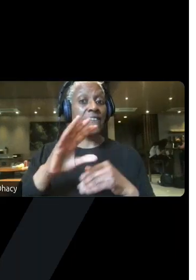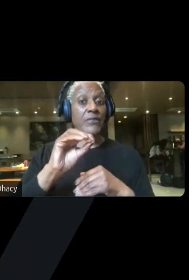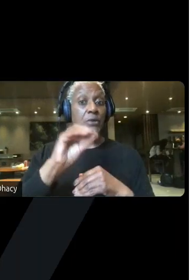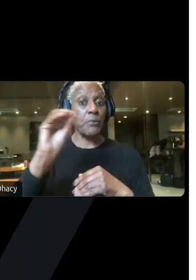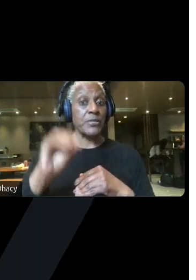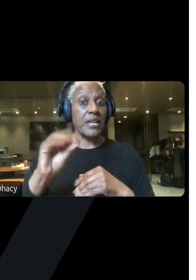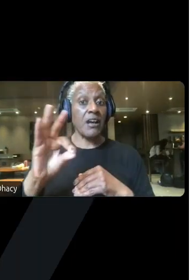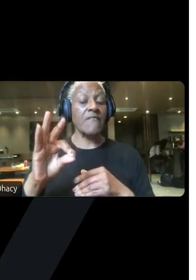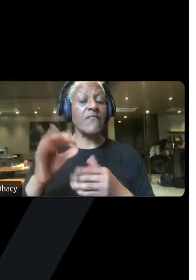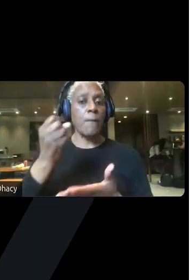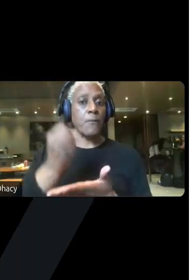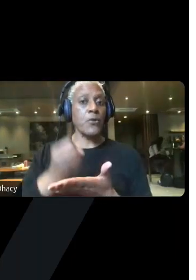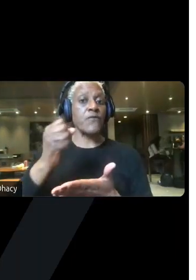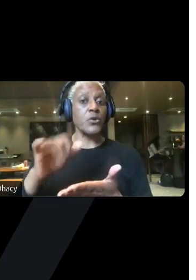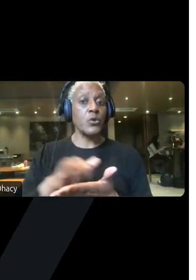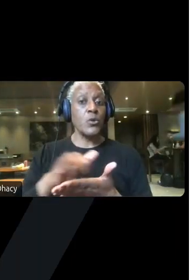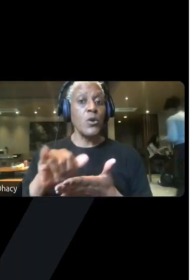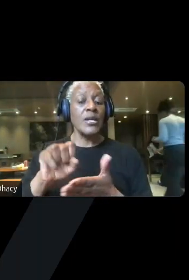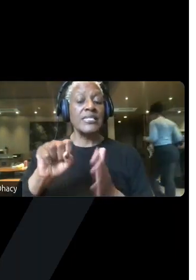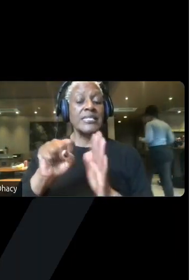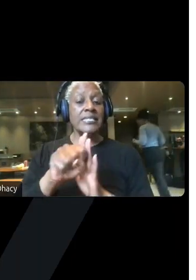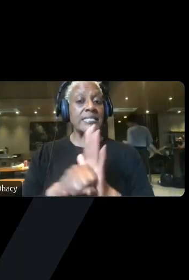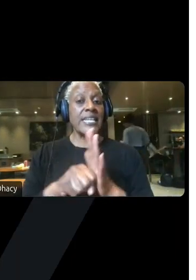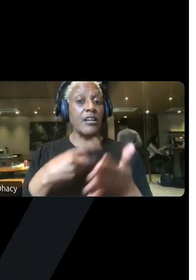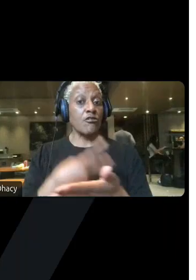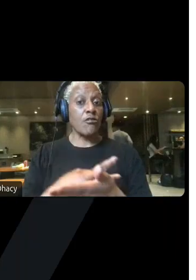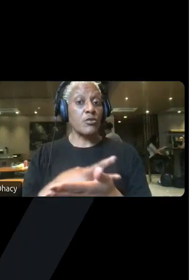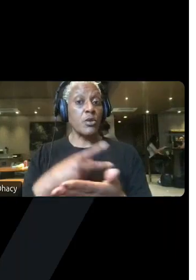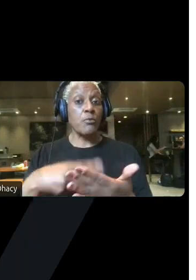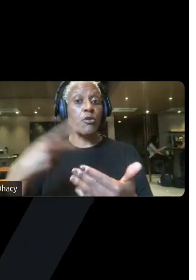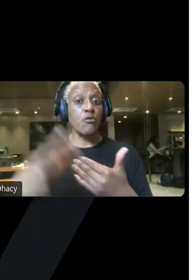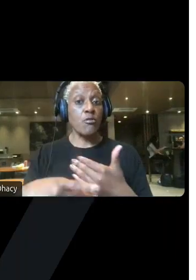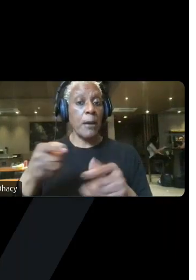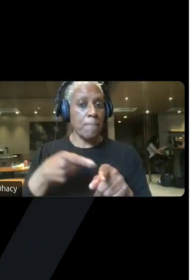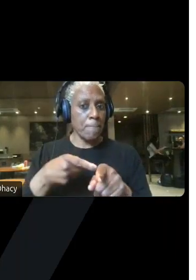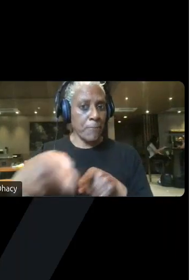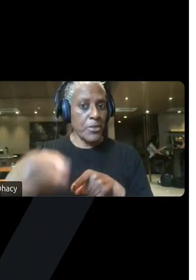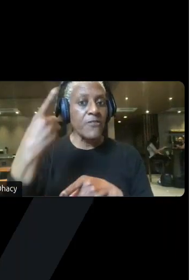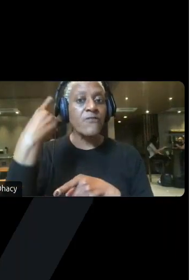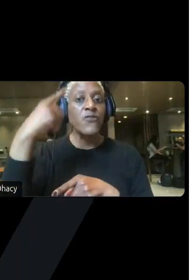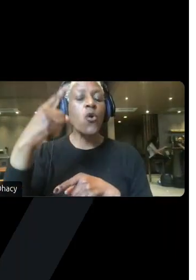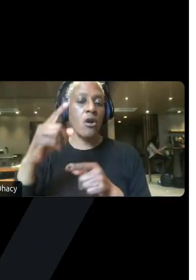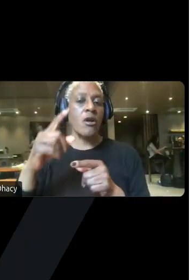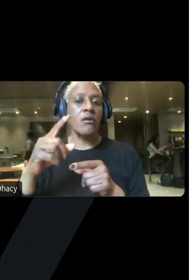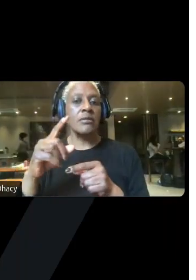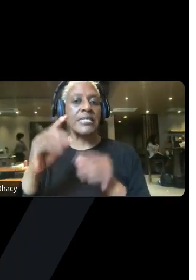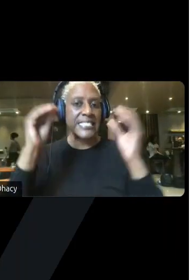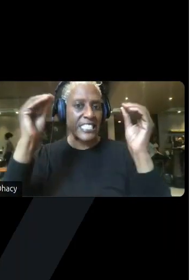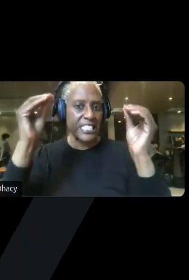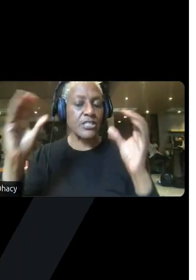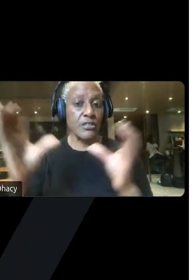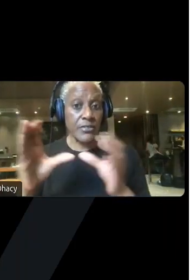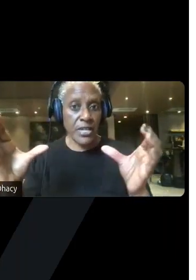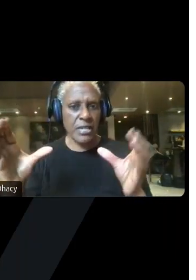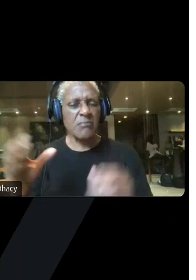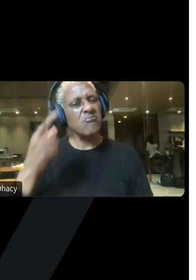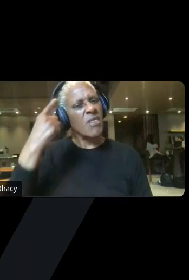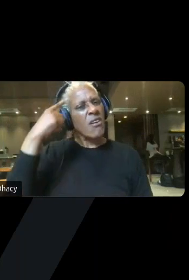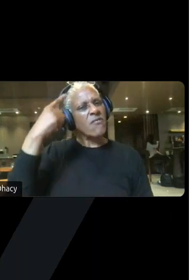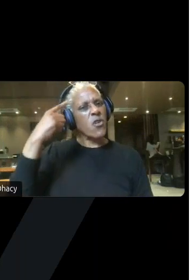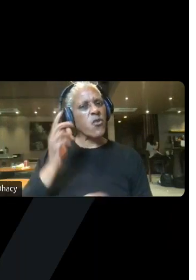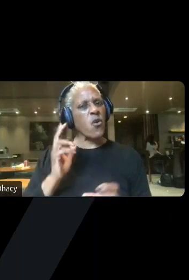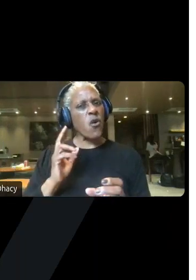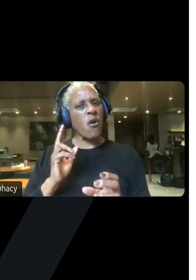York State graduate program leading to an initial certificate. So why would you want to consider an internship